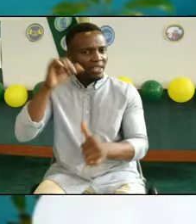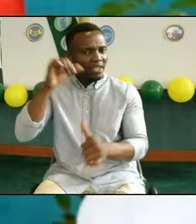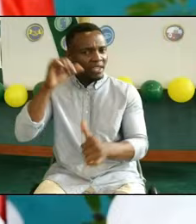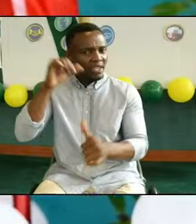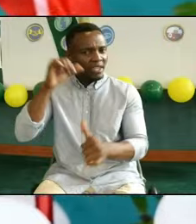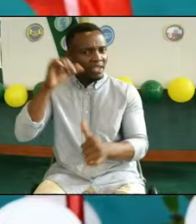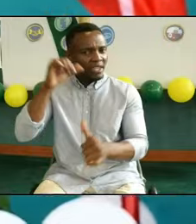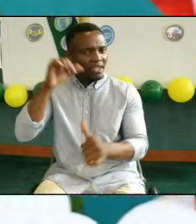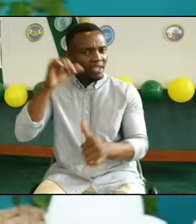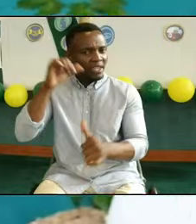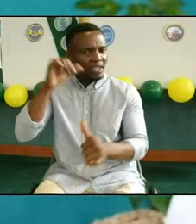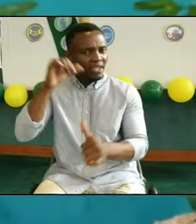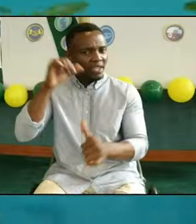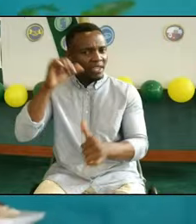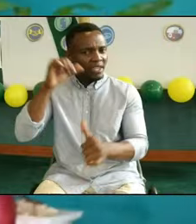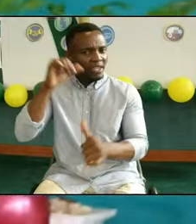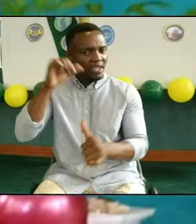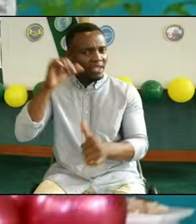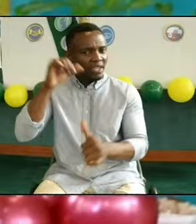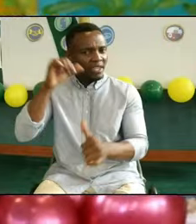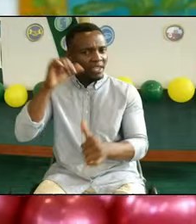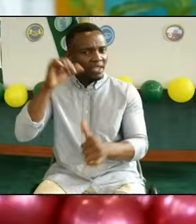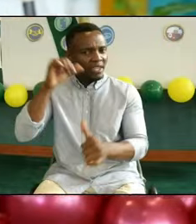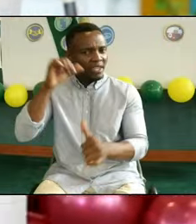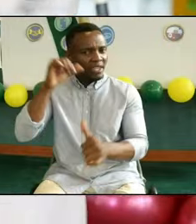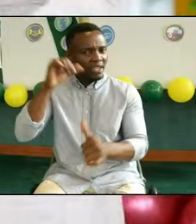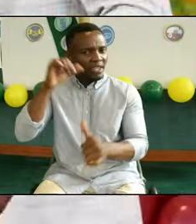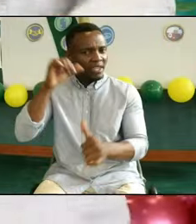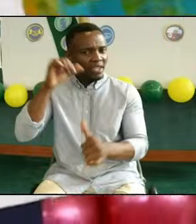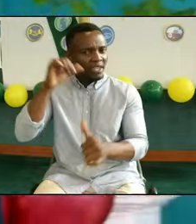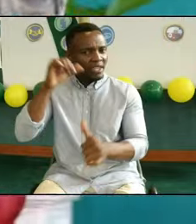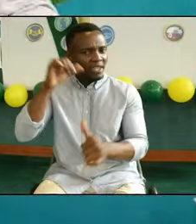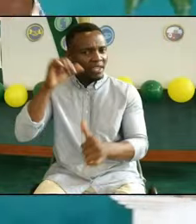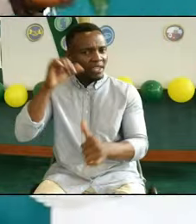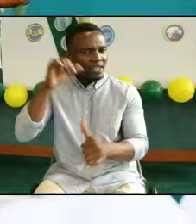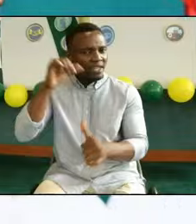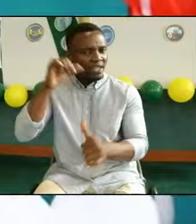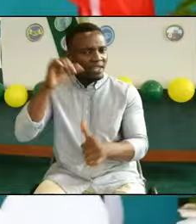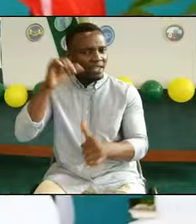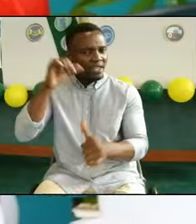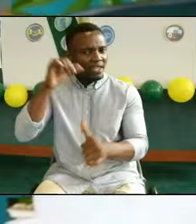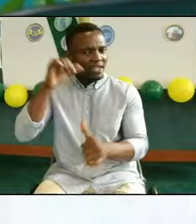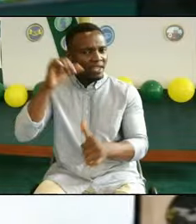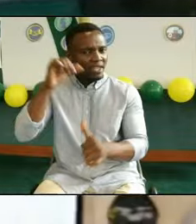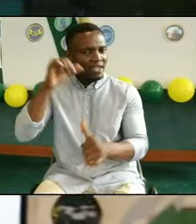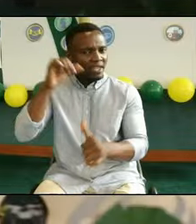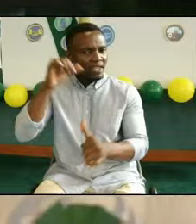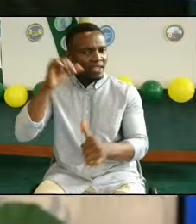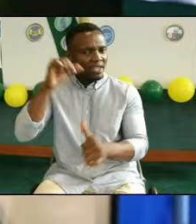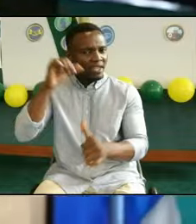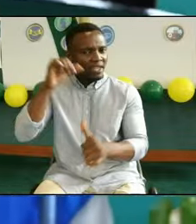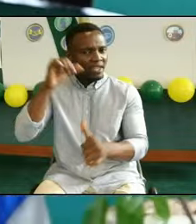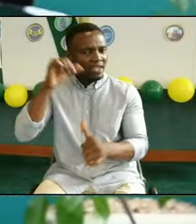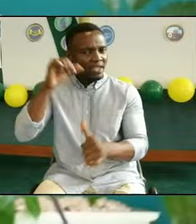demonstrated that. That indeed the leaders of the church has allowed themselves and has taught the young people and mentored them